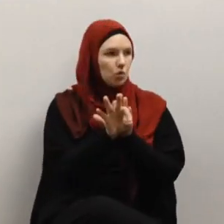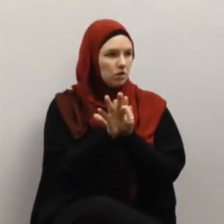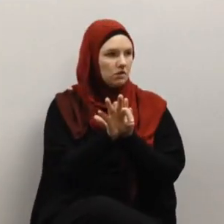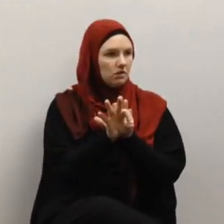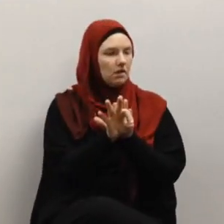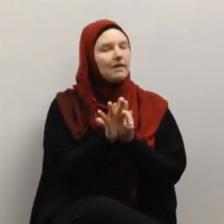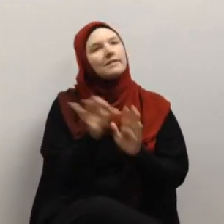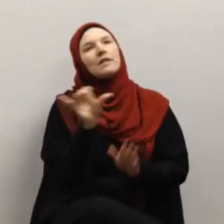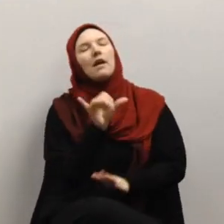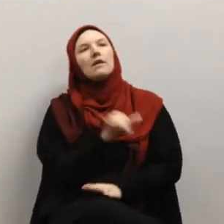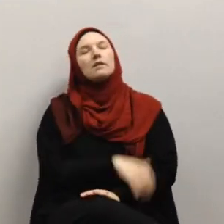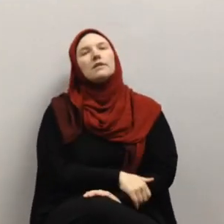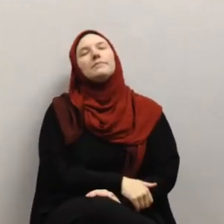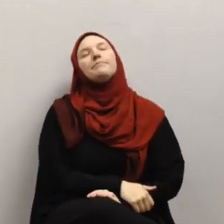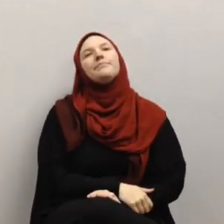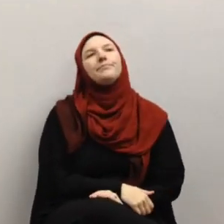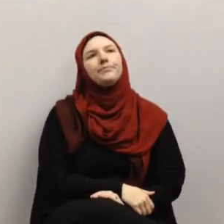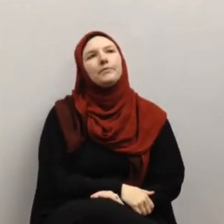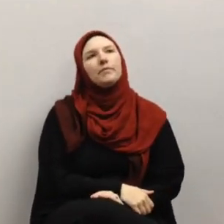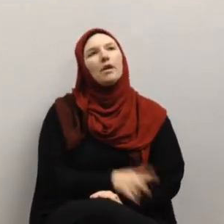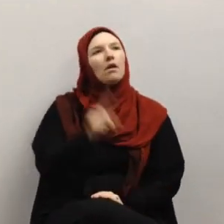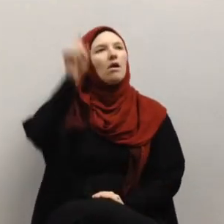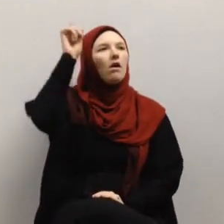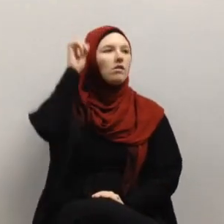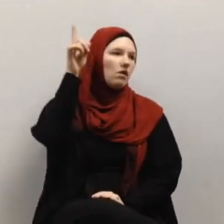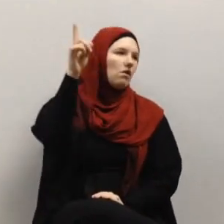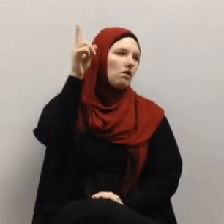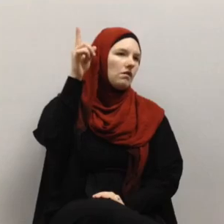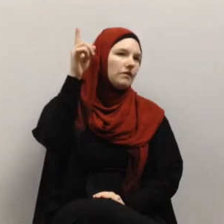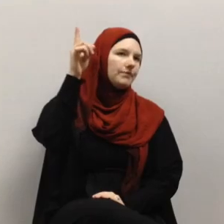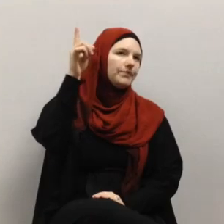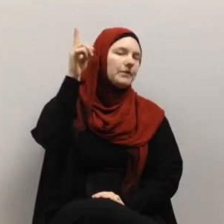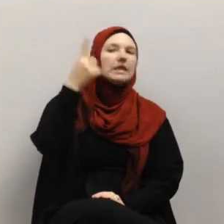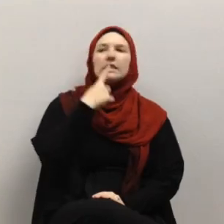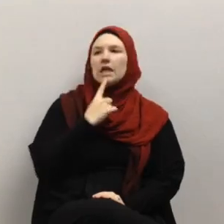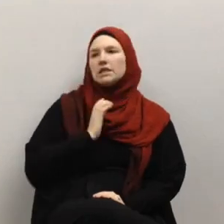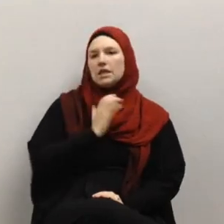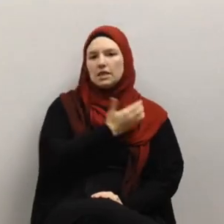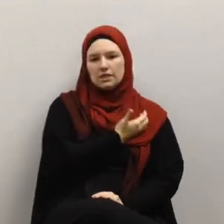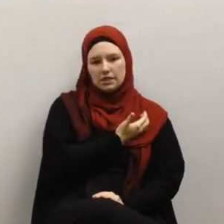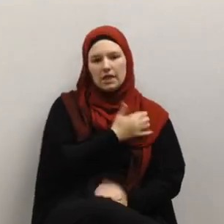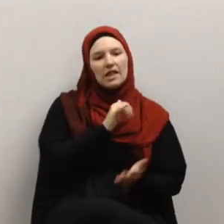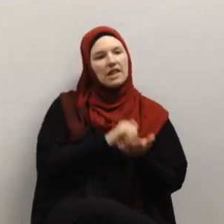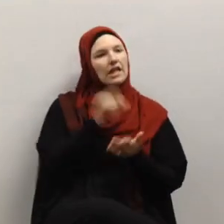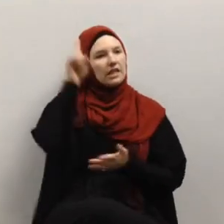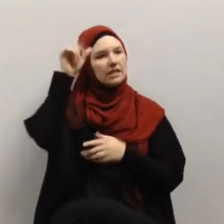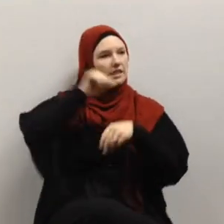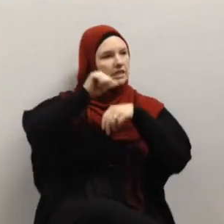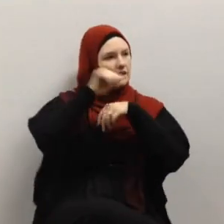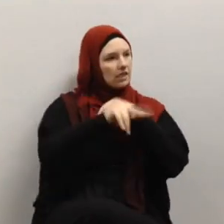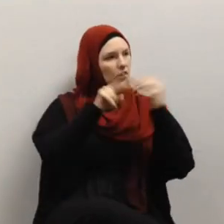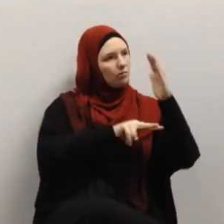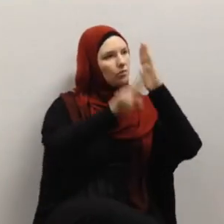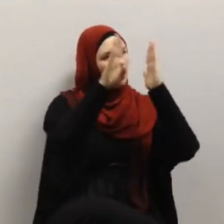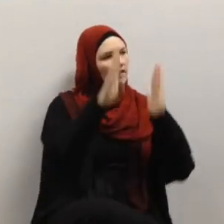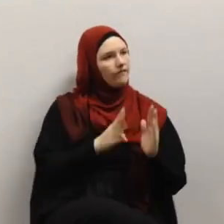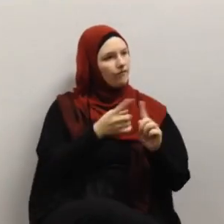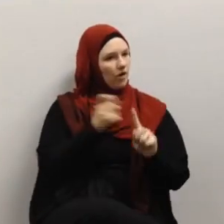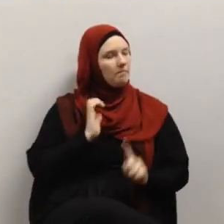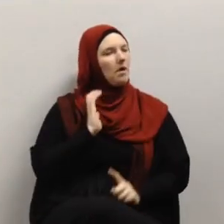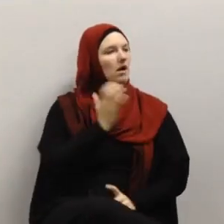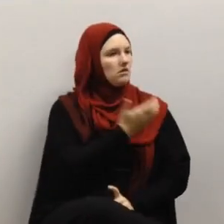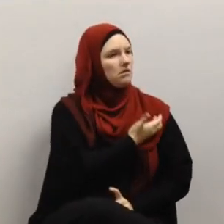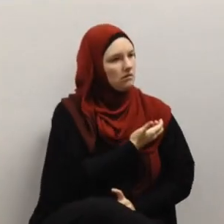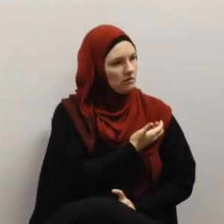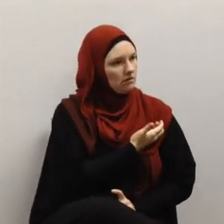like Allah subhanahu wa ta'ala tells us that He sent a prophet from amongst ourselves about